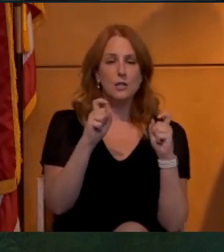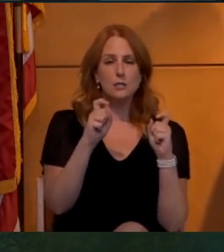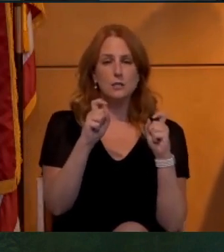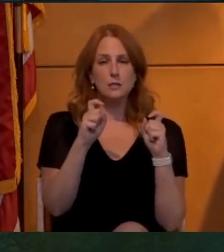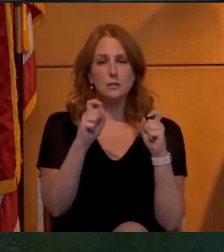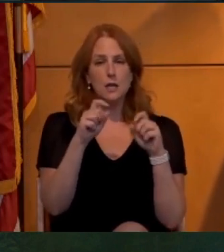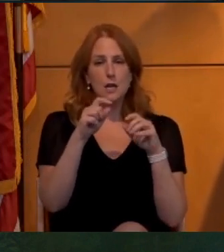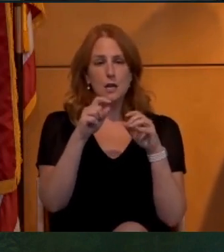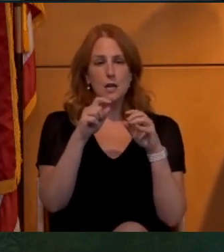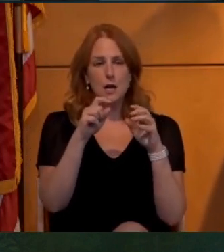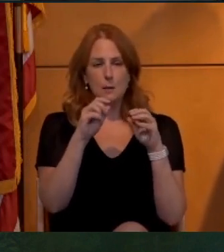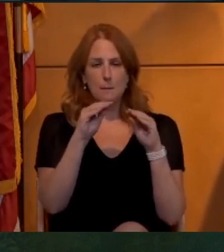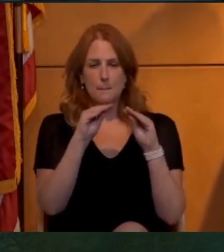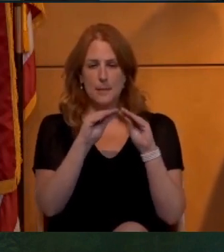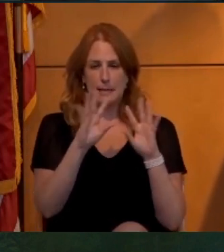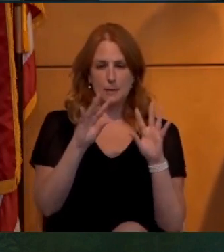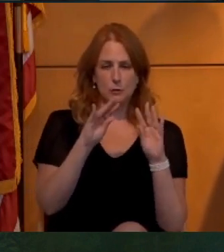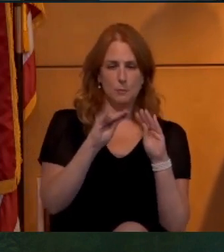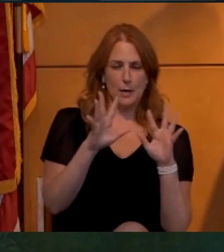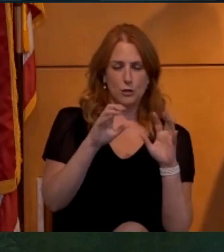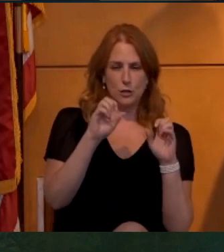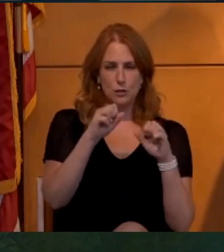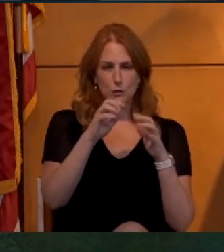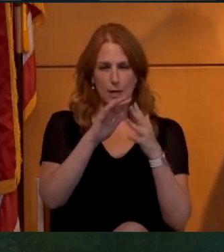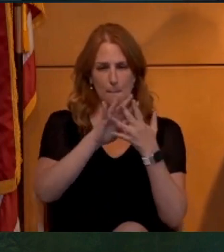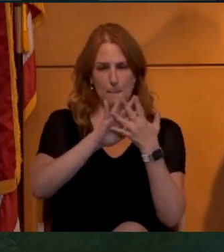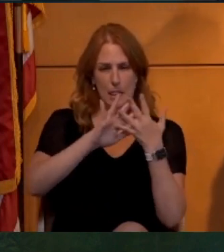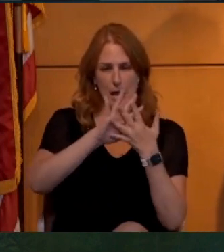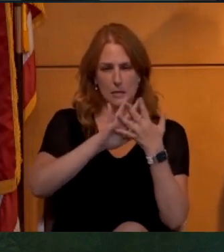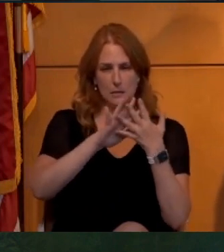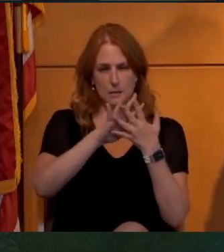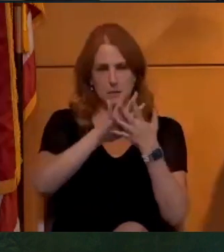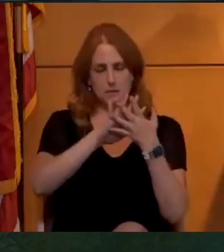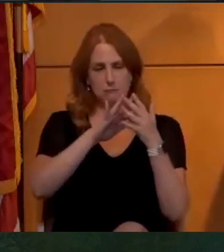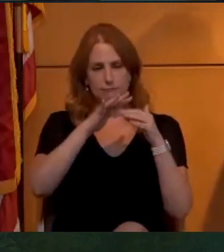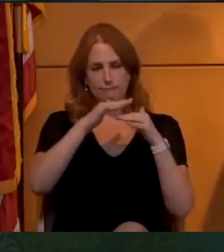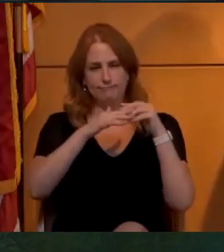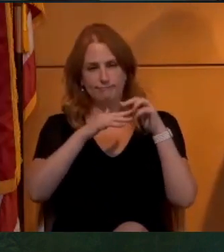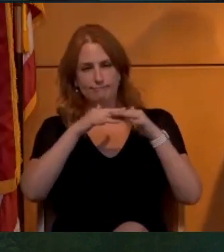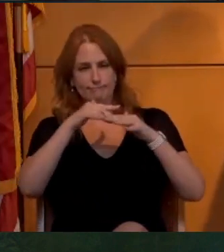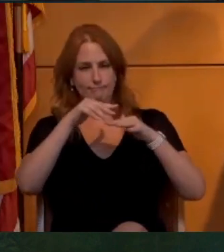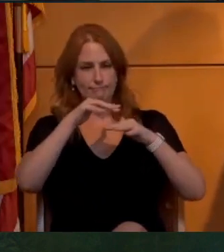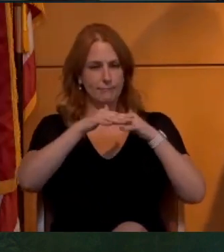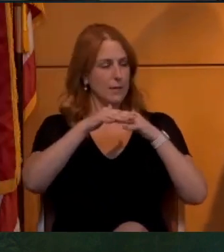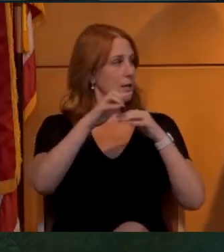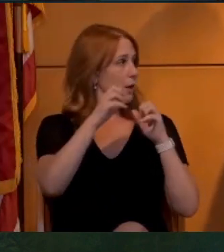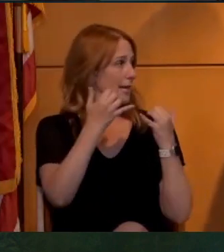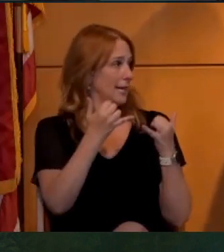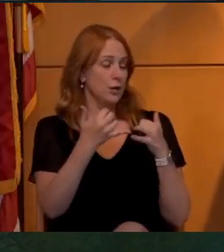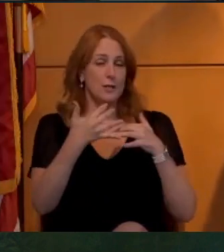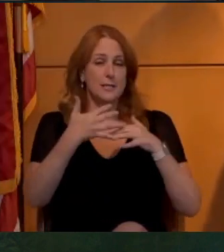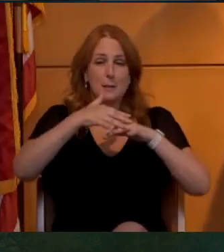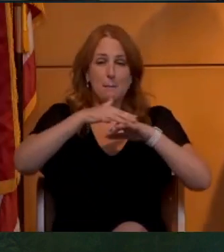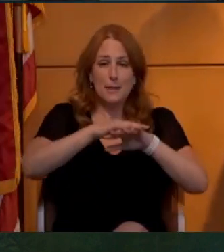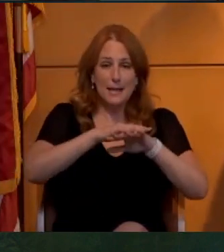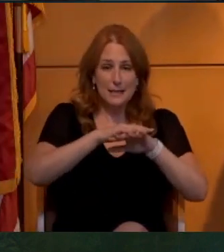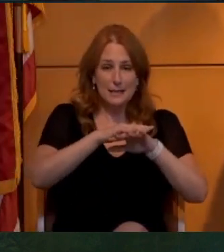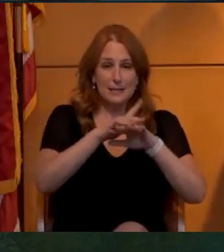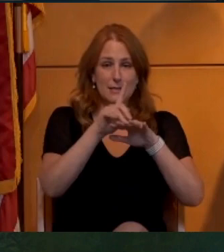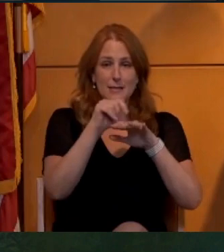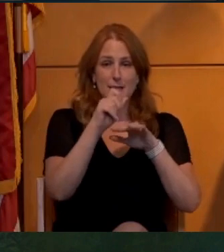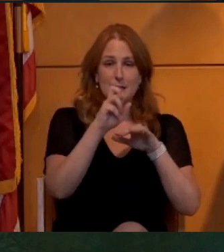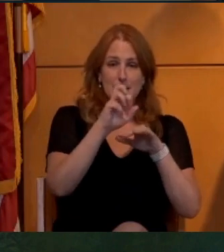to blend different data products together. So here, for example, we see a blend of laser altimetry